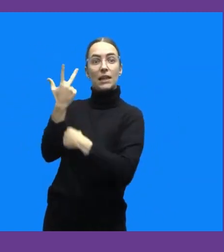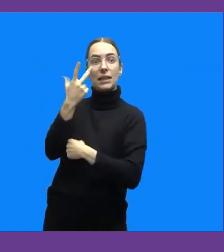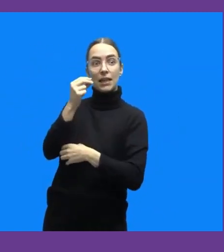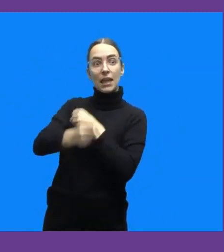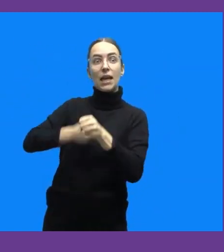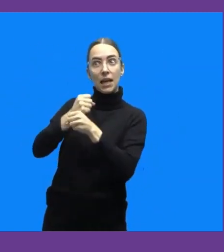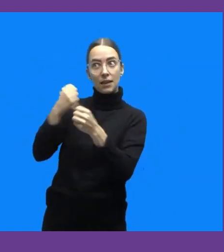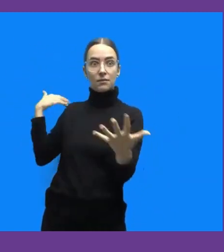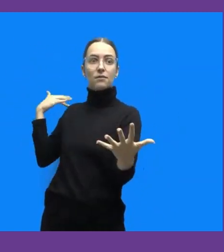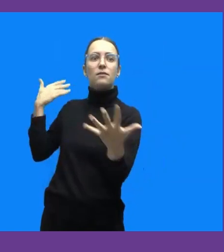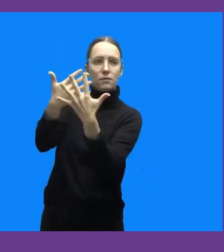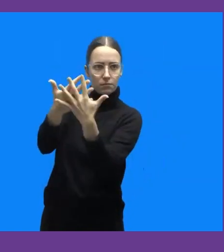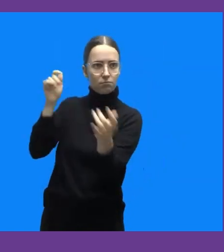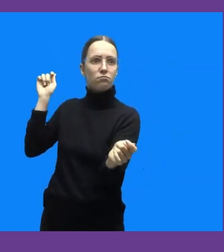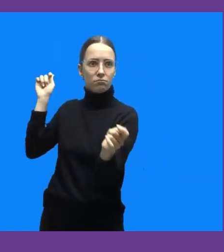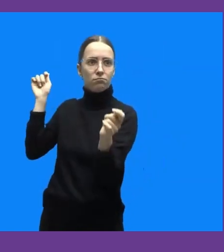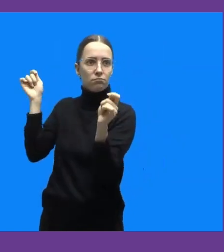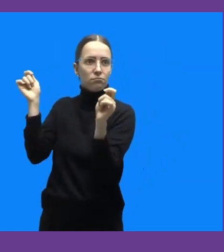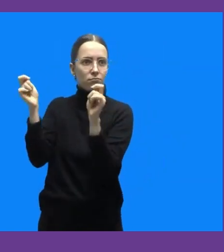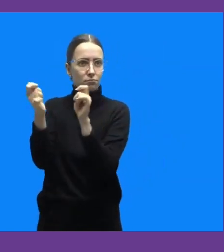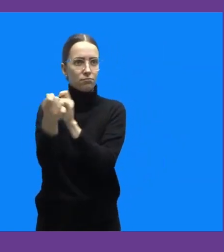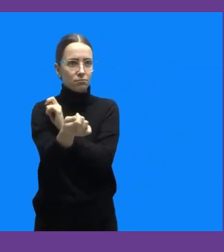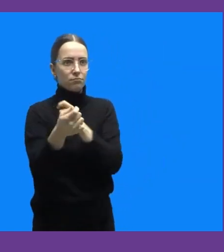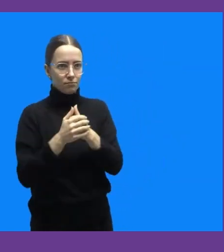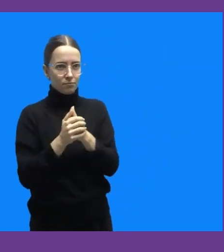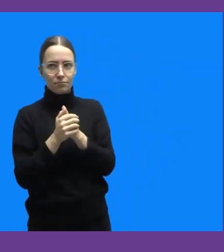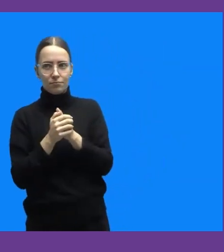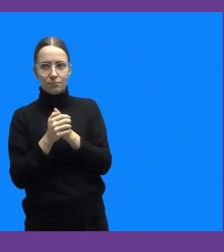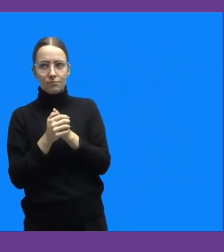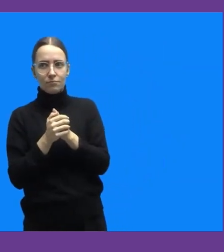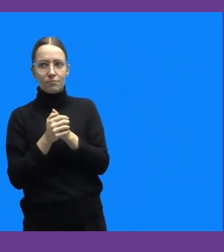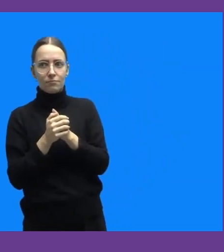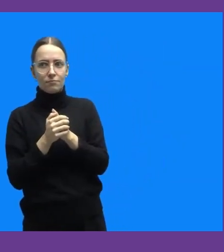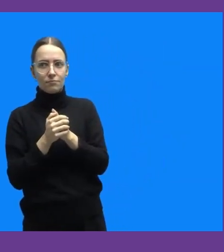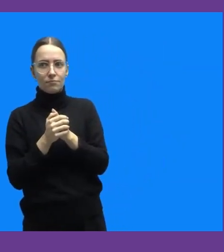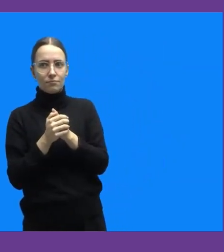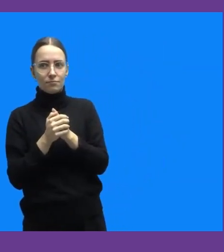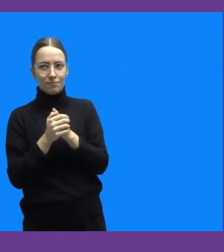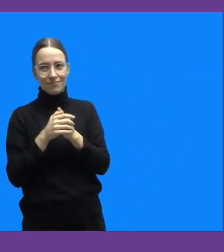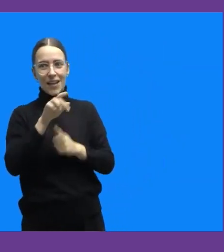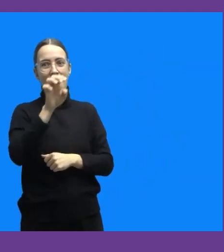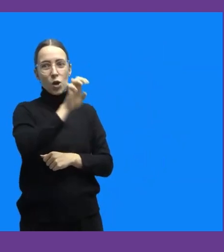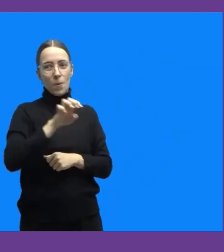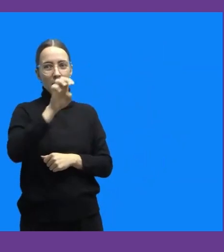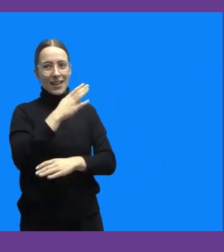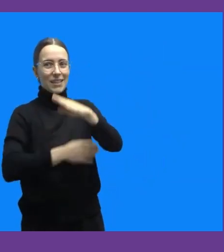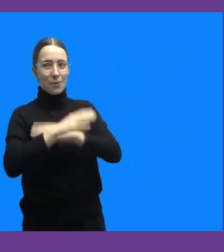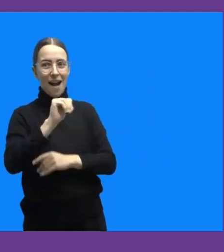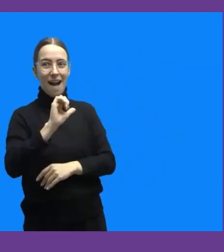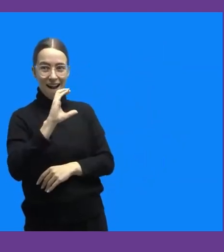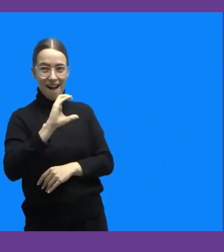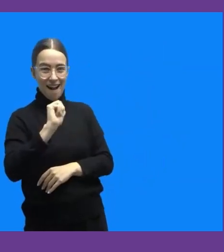the huge onus on the government on procuring accessible products, and who is the biggest procurer in any country is